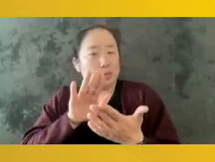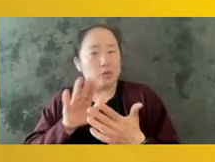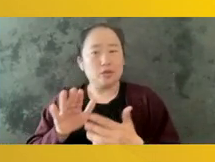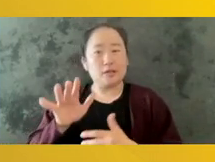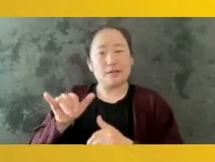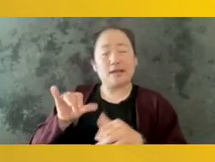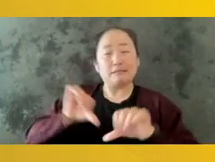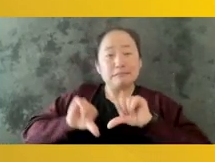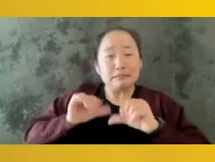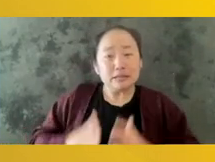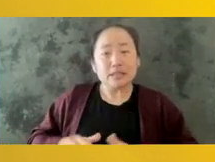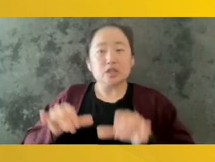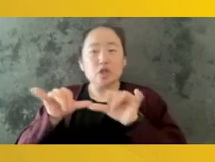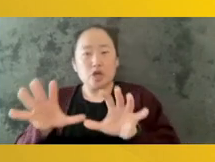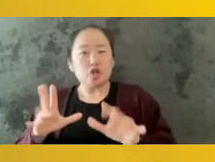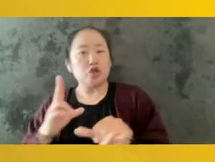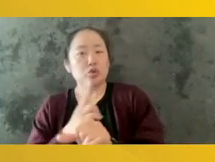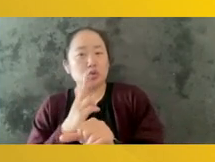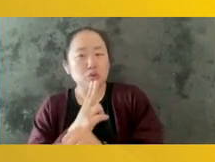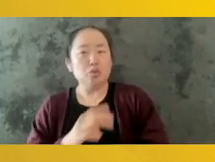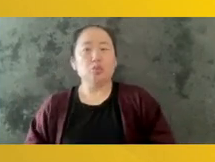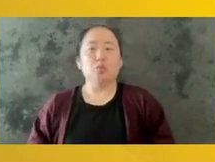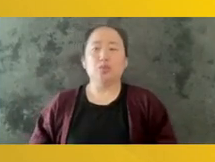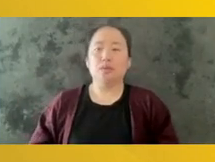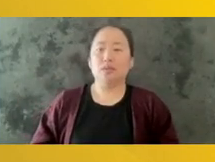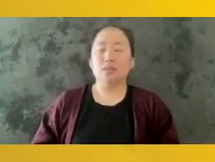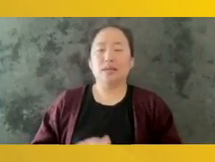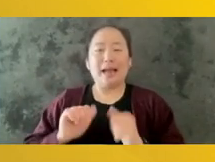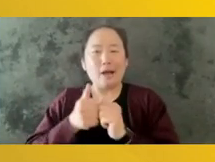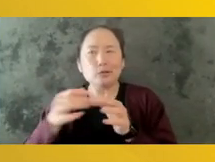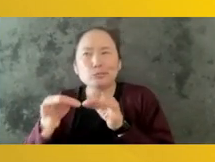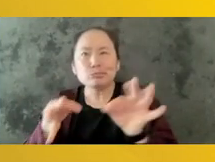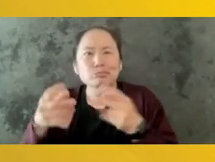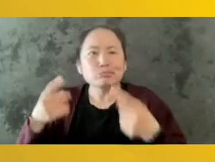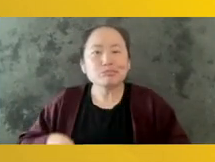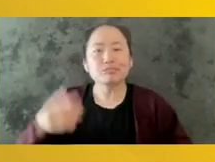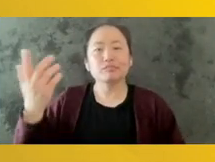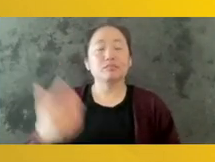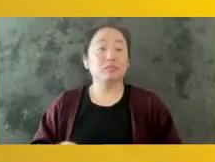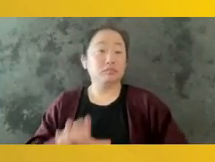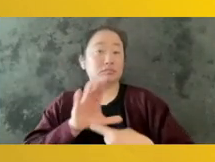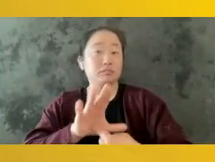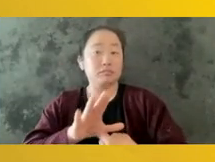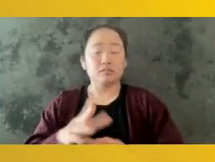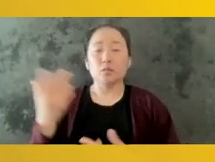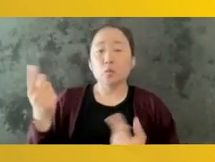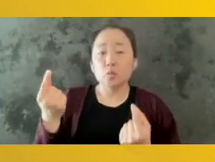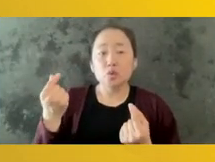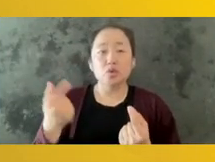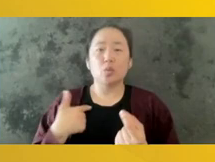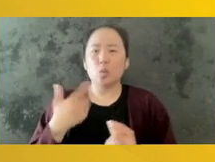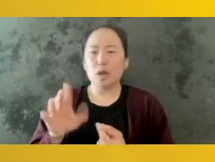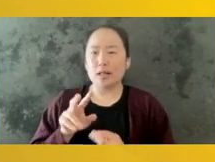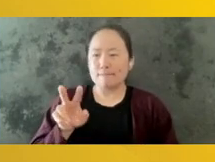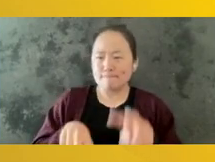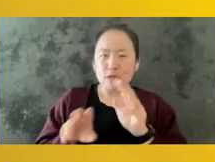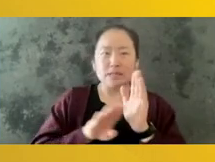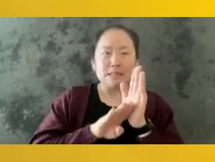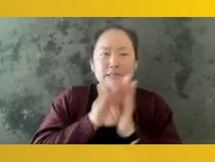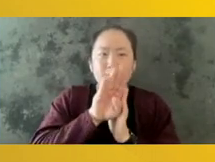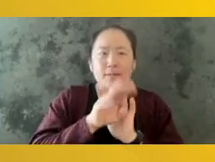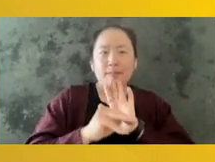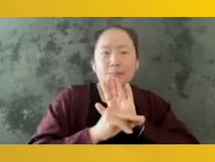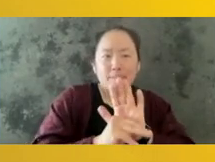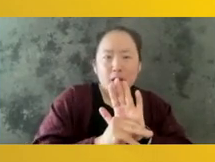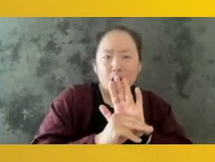phenomena and solve problems. So for example, developing and using models and engaging an argument